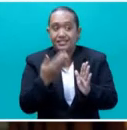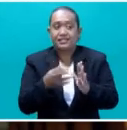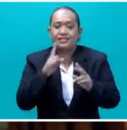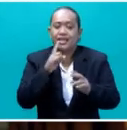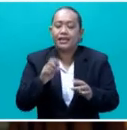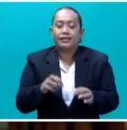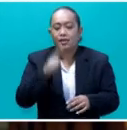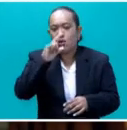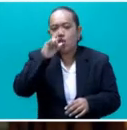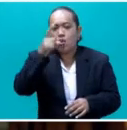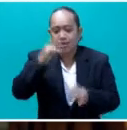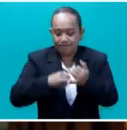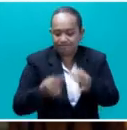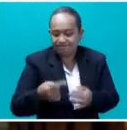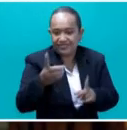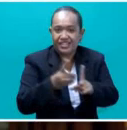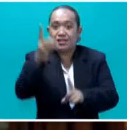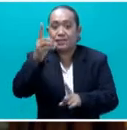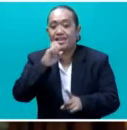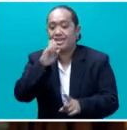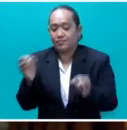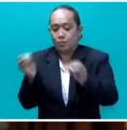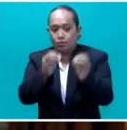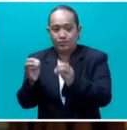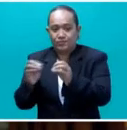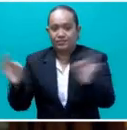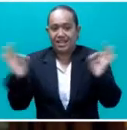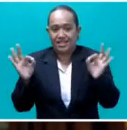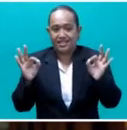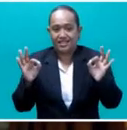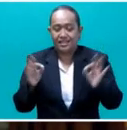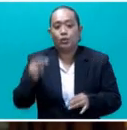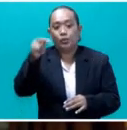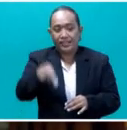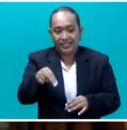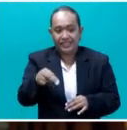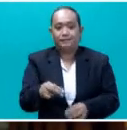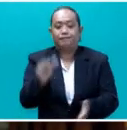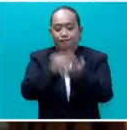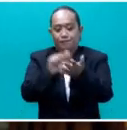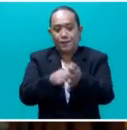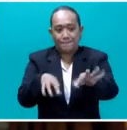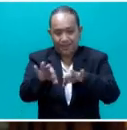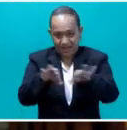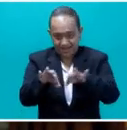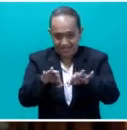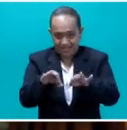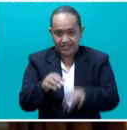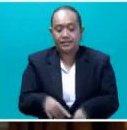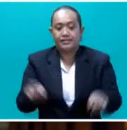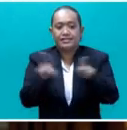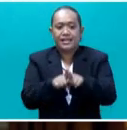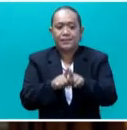urbanization, and no sustainable urbanization without effective planning. Having the appropriate legal